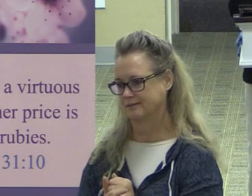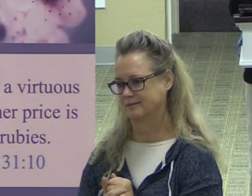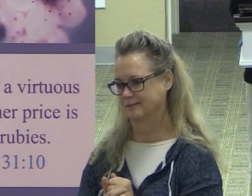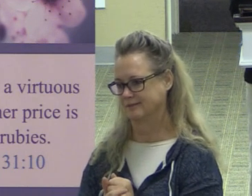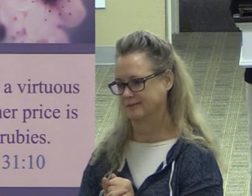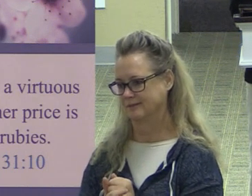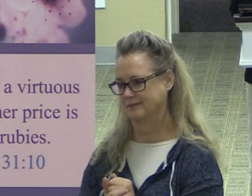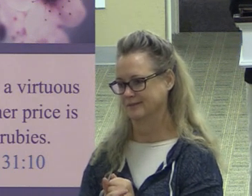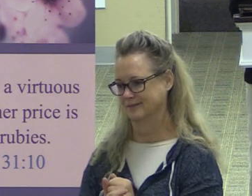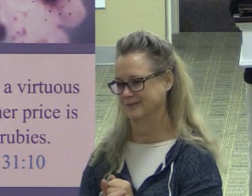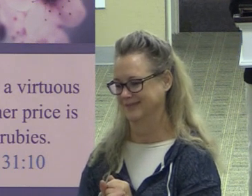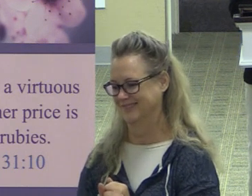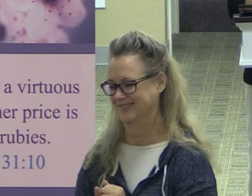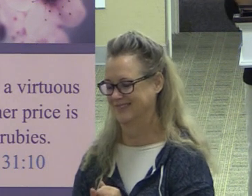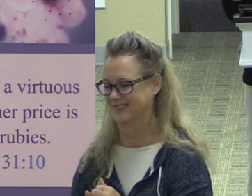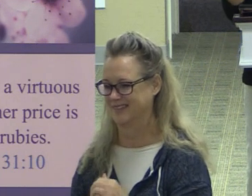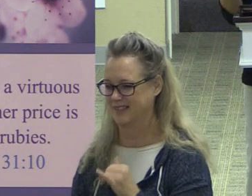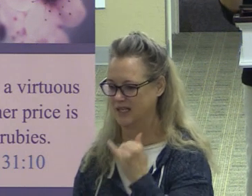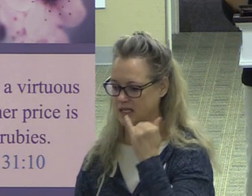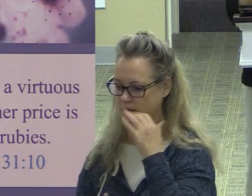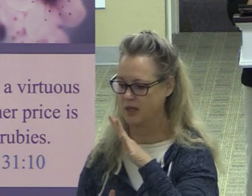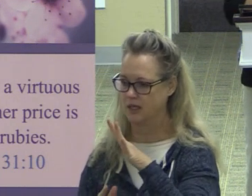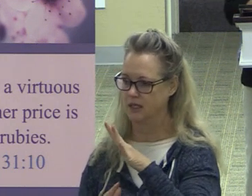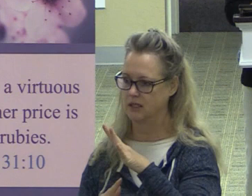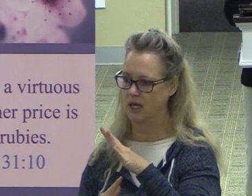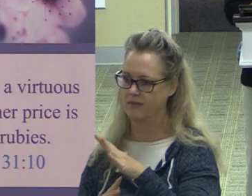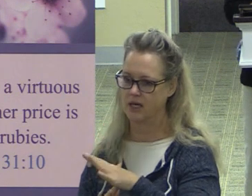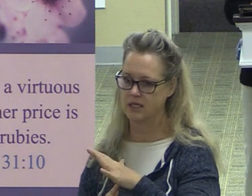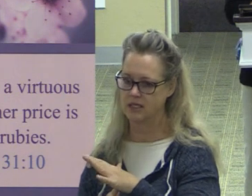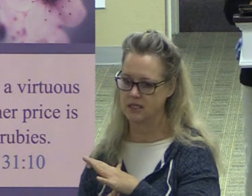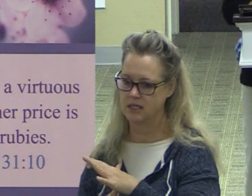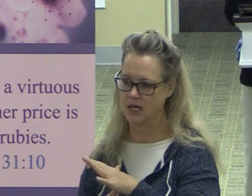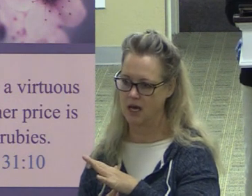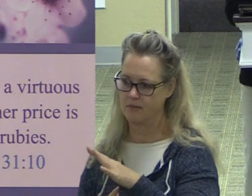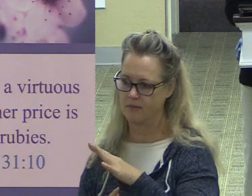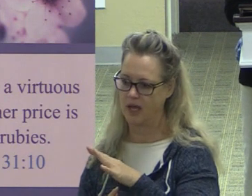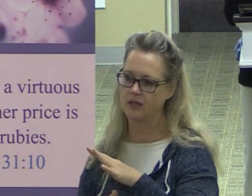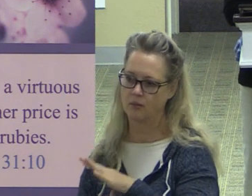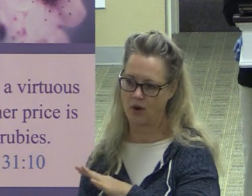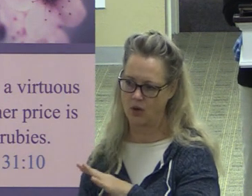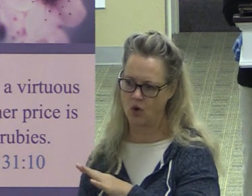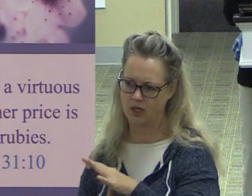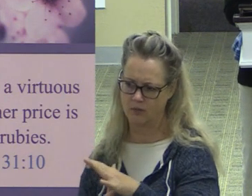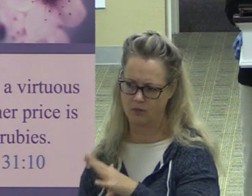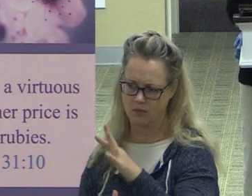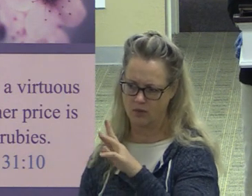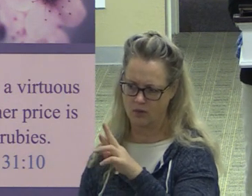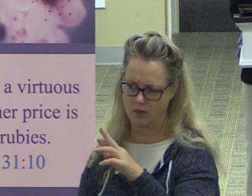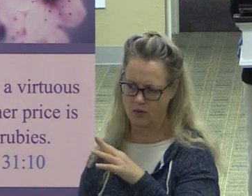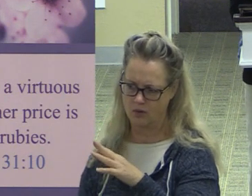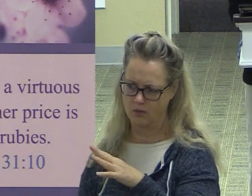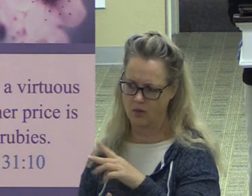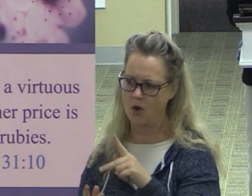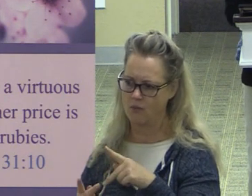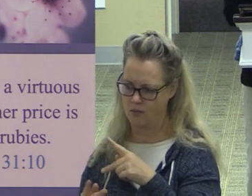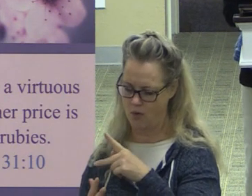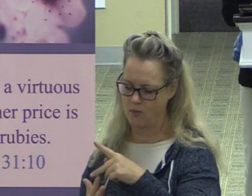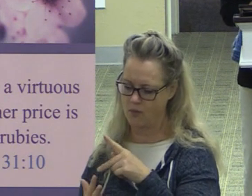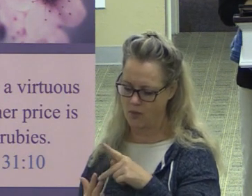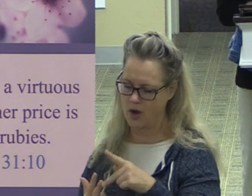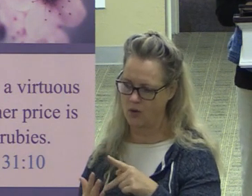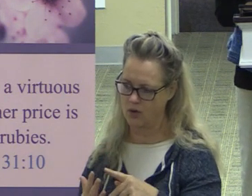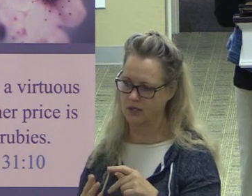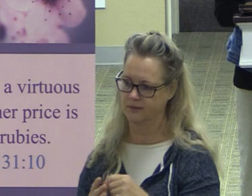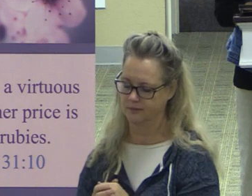it is something that needs to have top priority over everything. And yes, our flesh will fight tremendously.